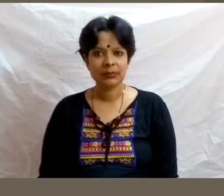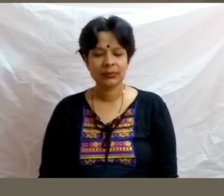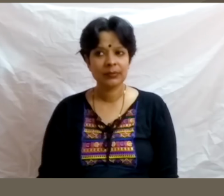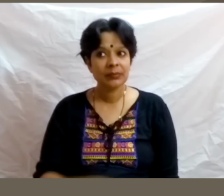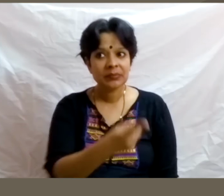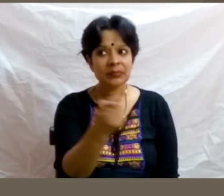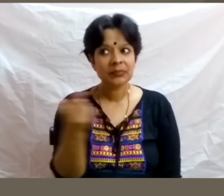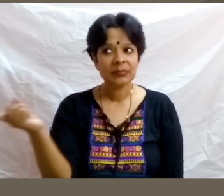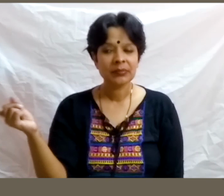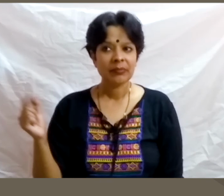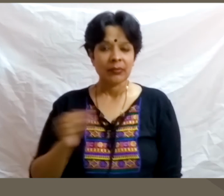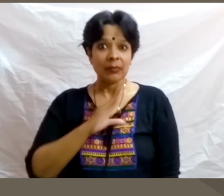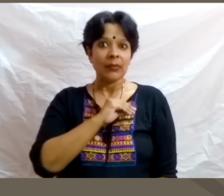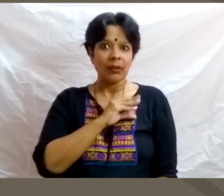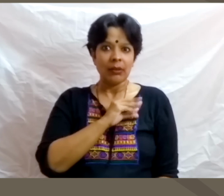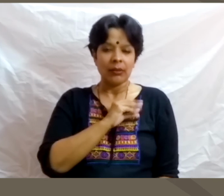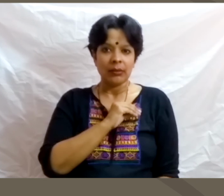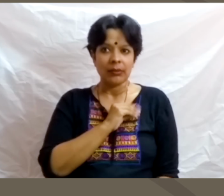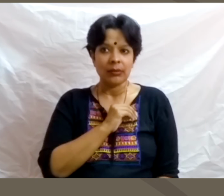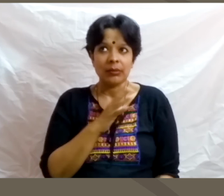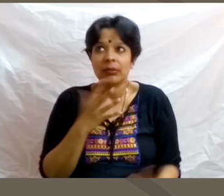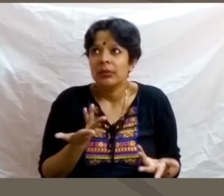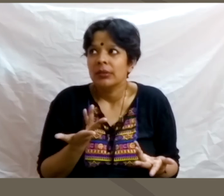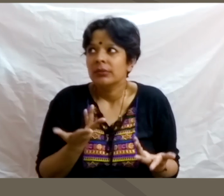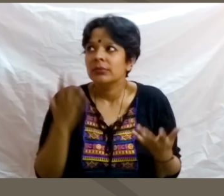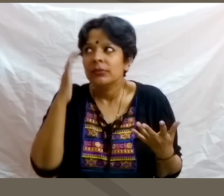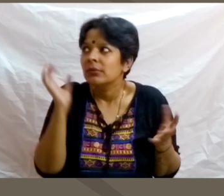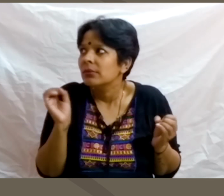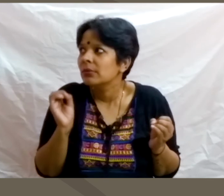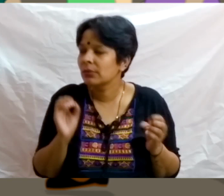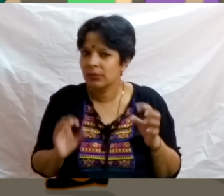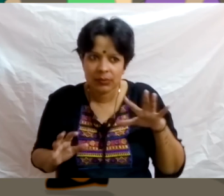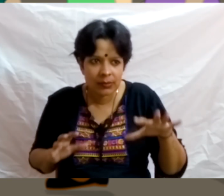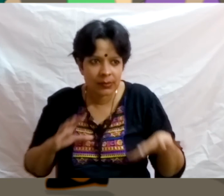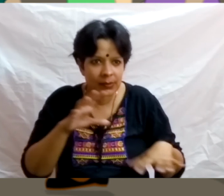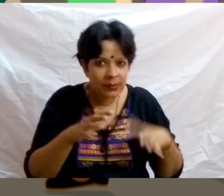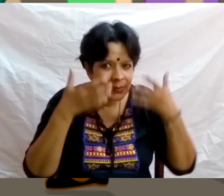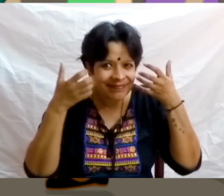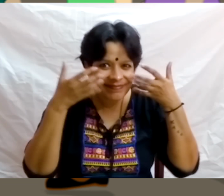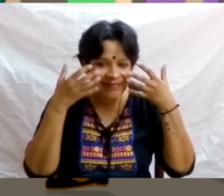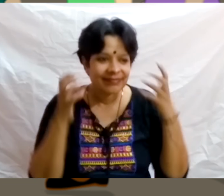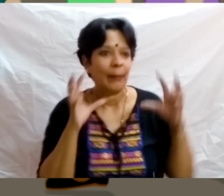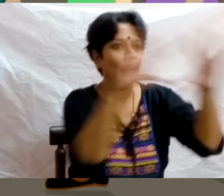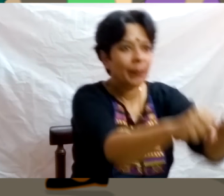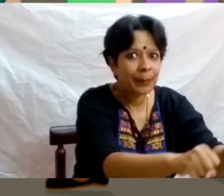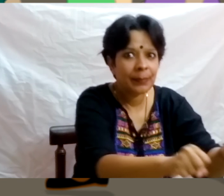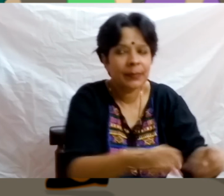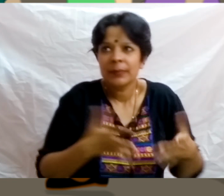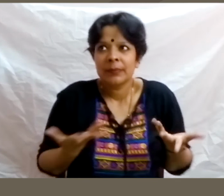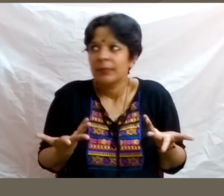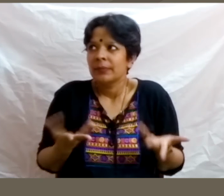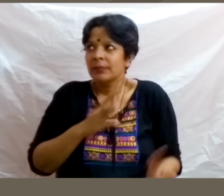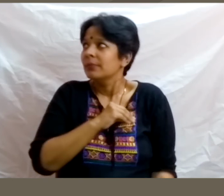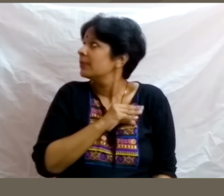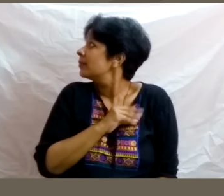They lived in such fear, fearing every moment when the cat will pounce on them. Many plans were discussed, but none of